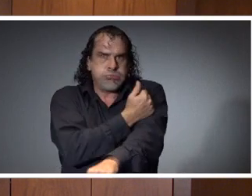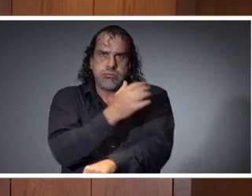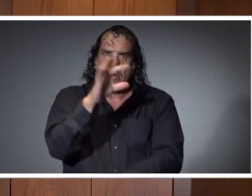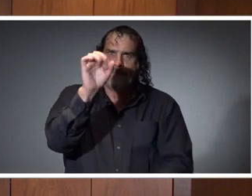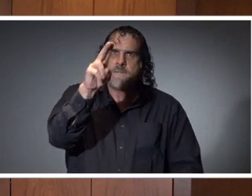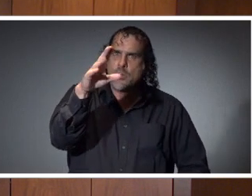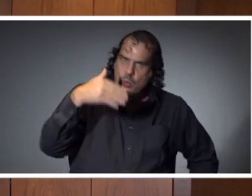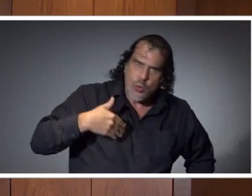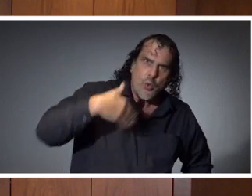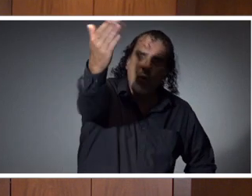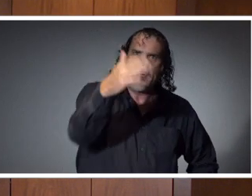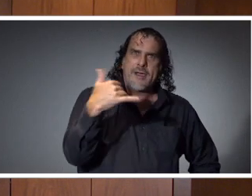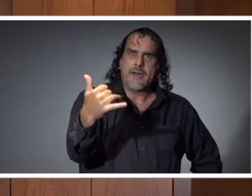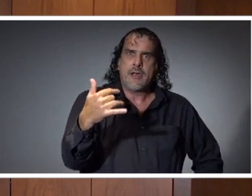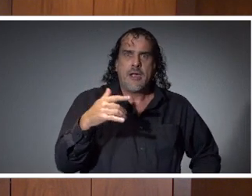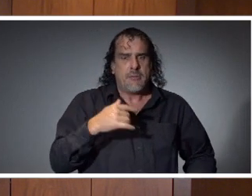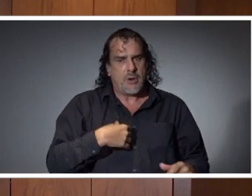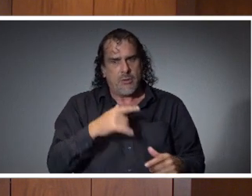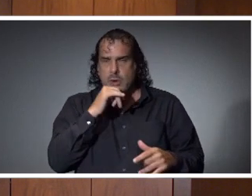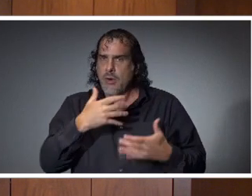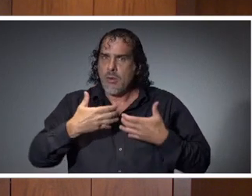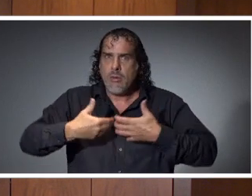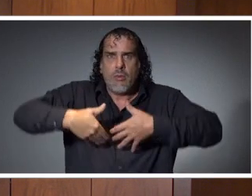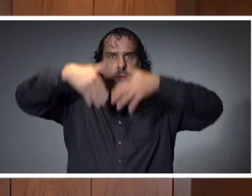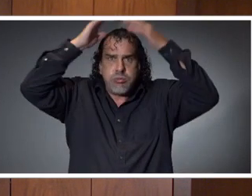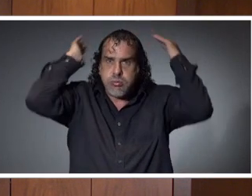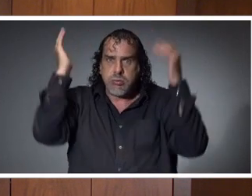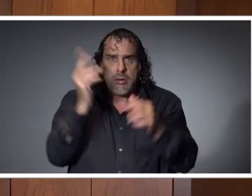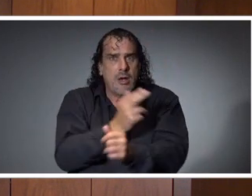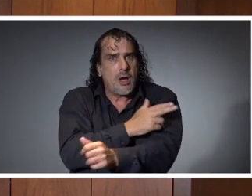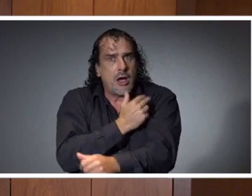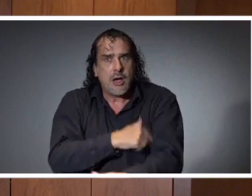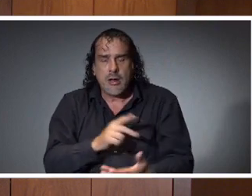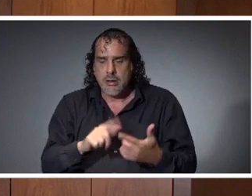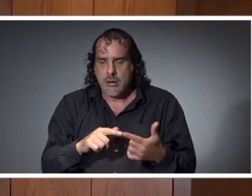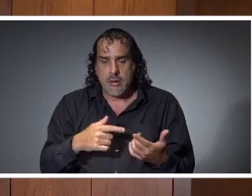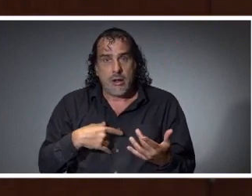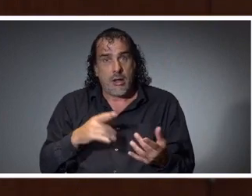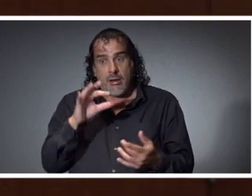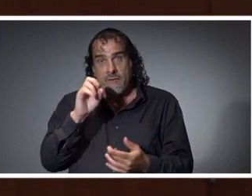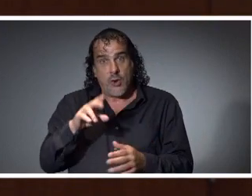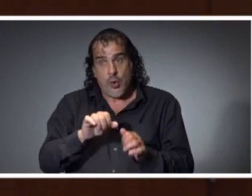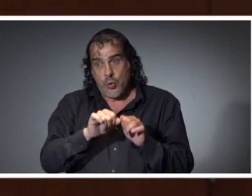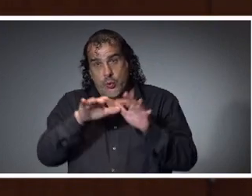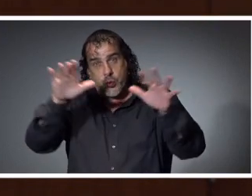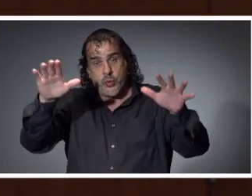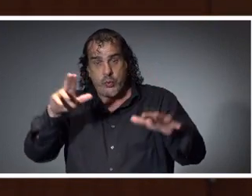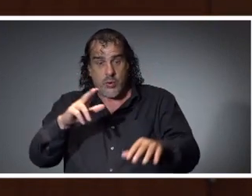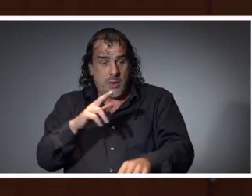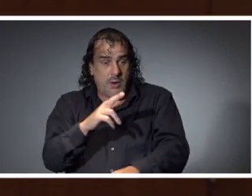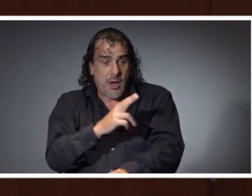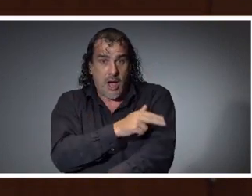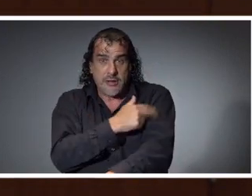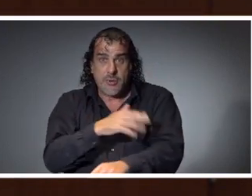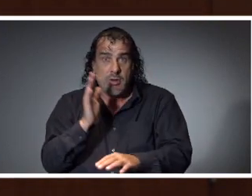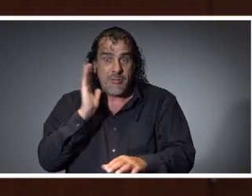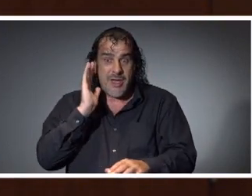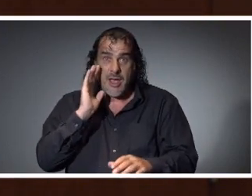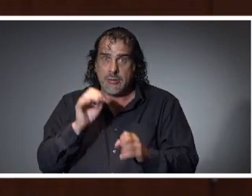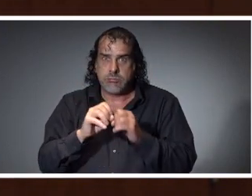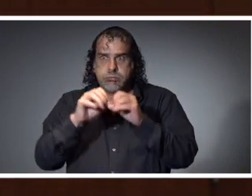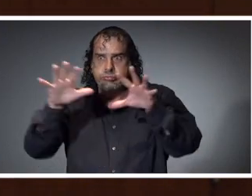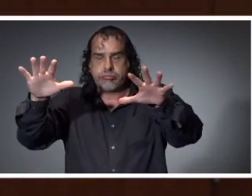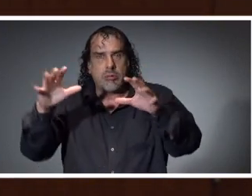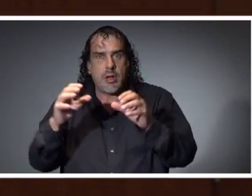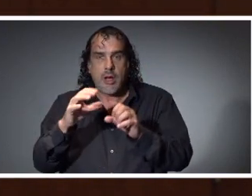Of course, we're very concerned about overwhelming the healthcare system. On a bad flu season, we max out hospital beds normally.